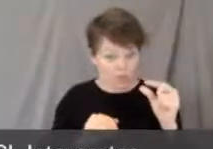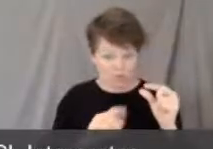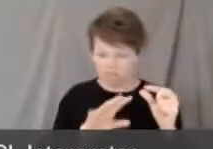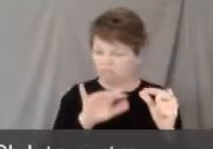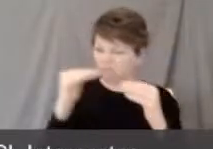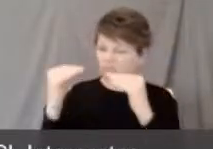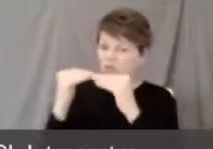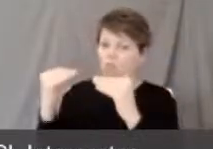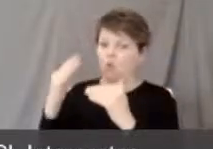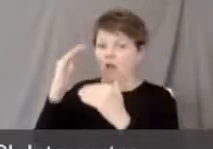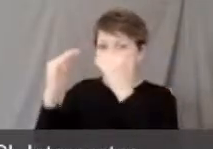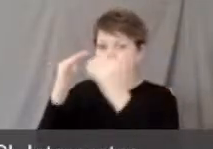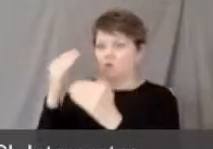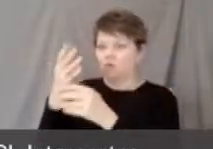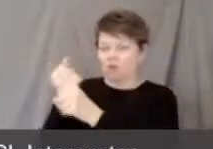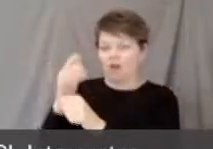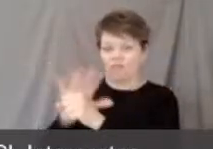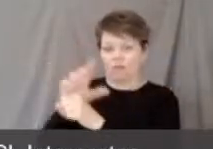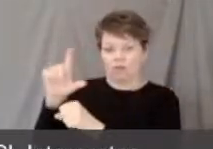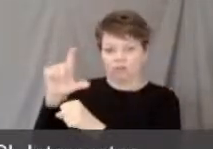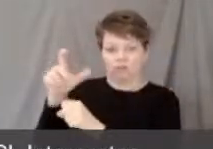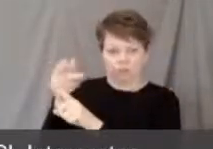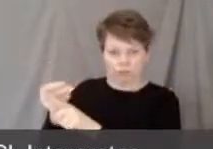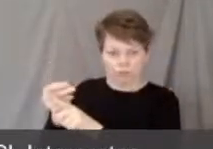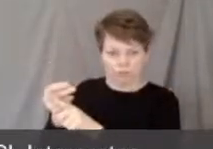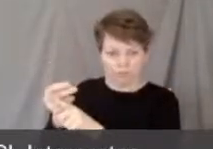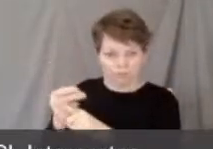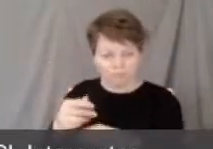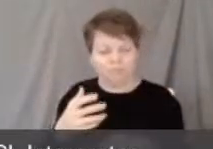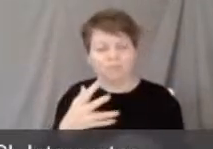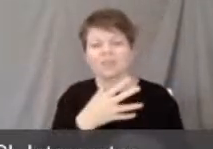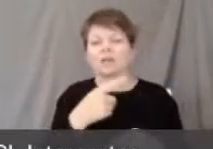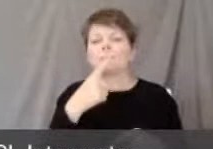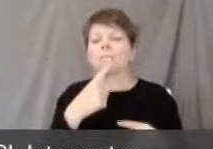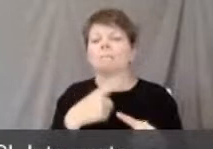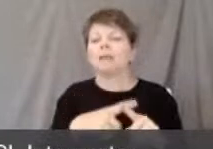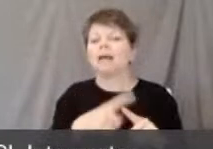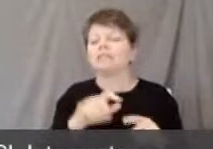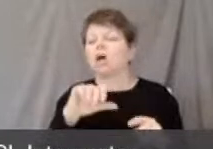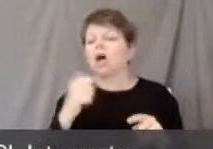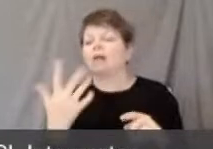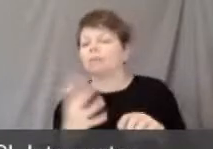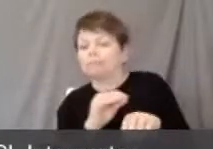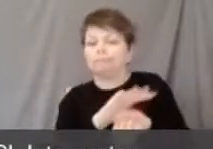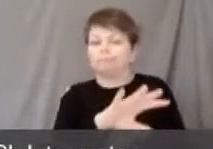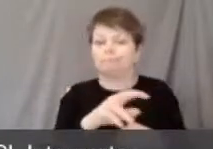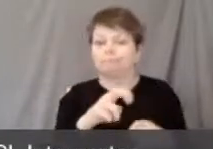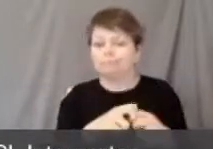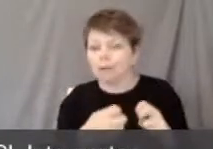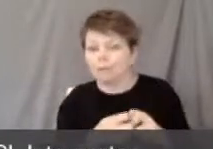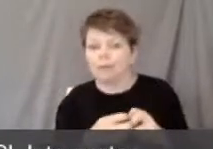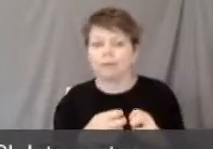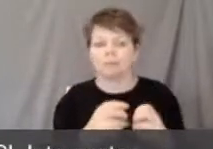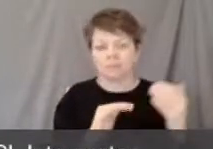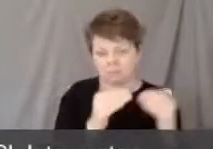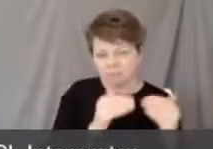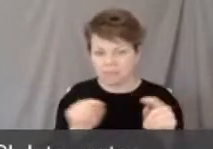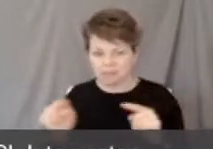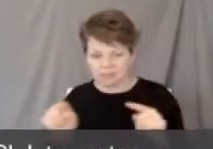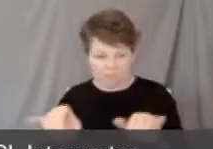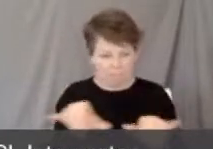groups. It also had similar side effect profile as to those in ages 16 to 25, which is who they were being compared